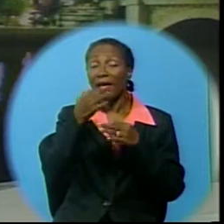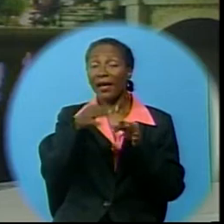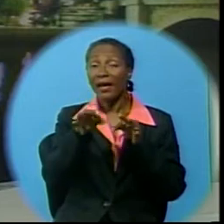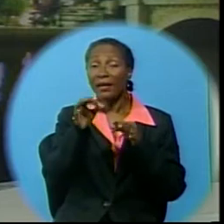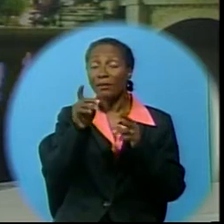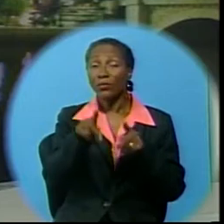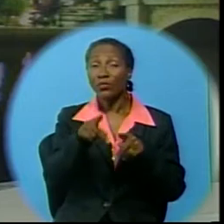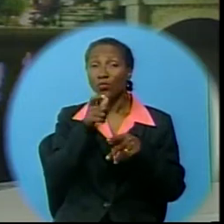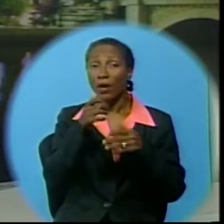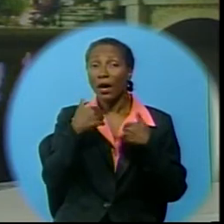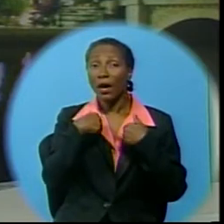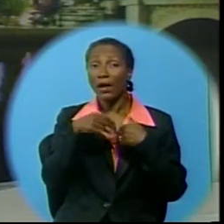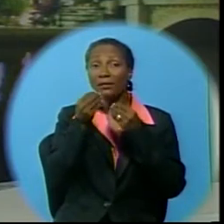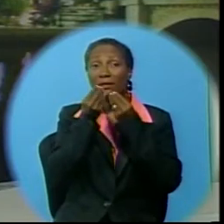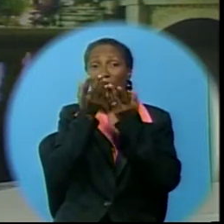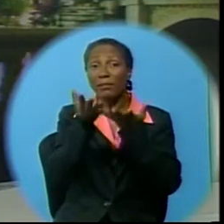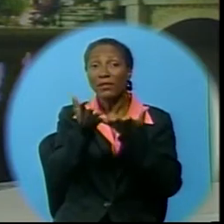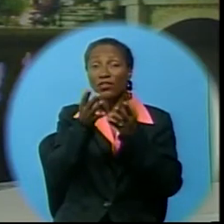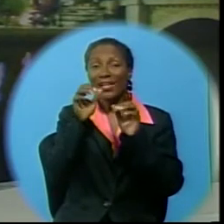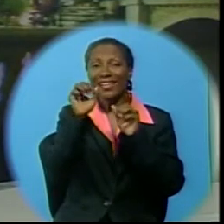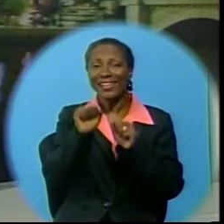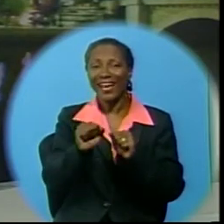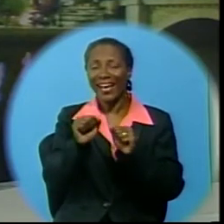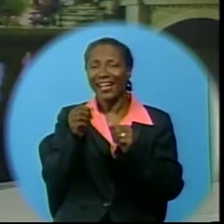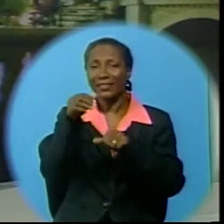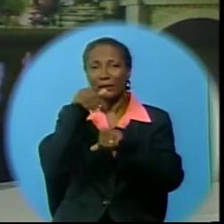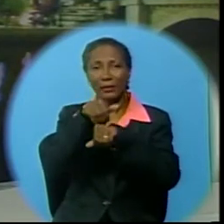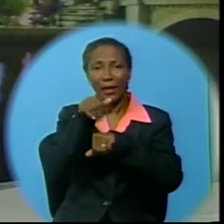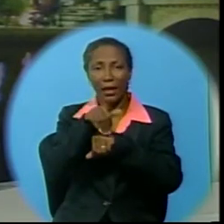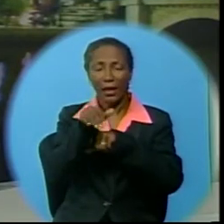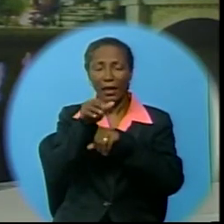provide reports anonymously by calling